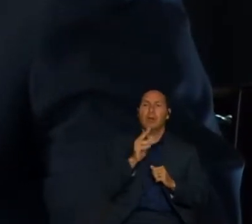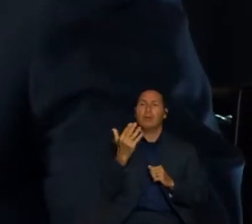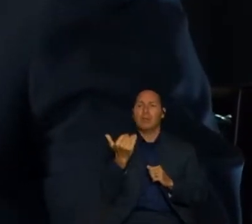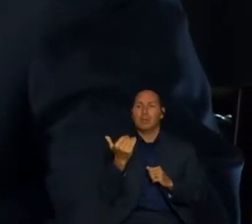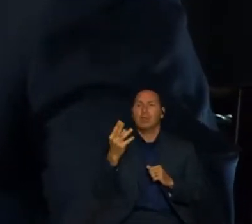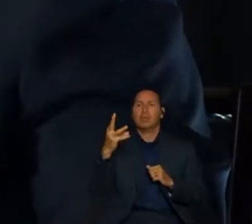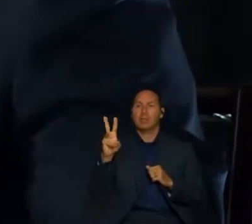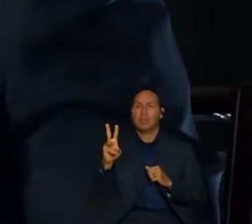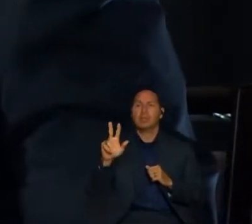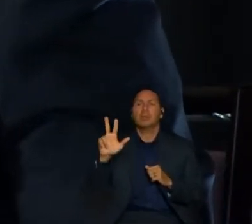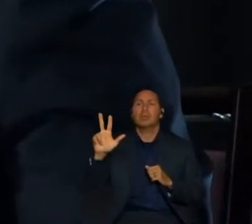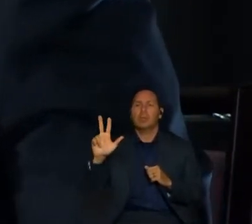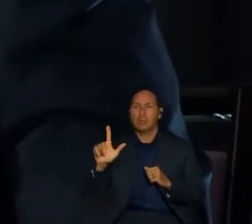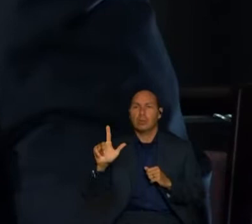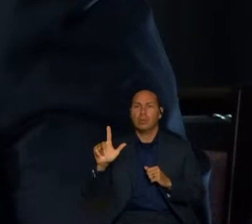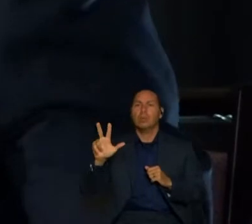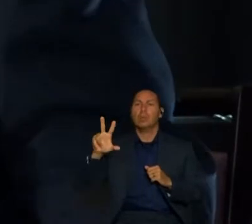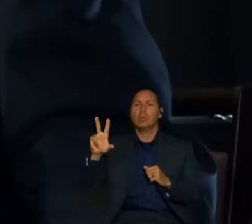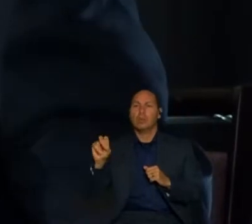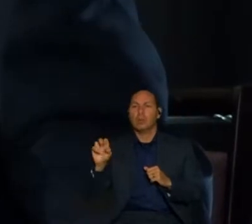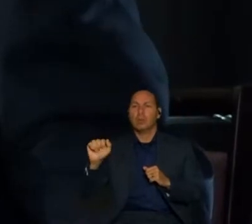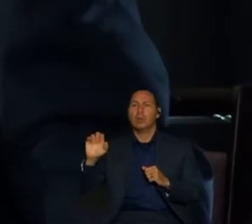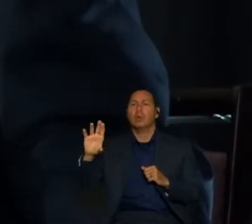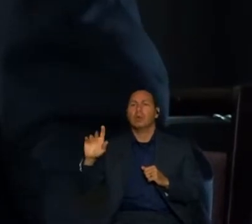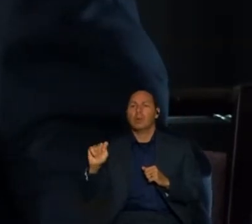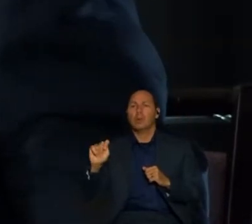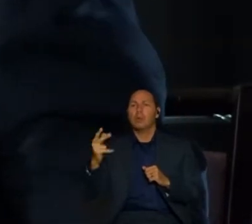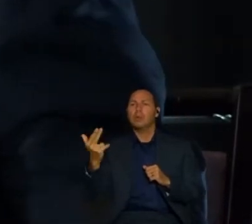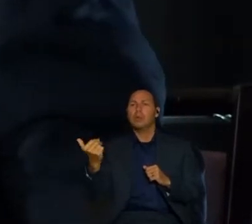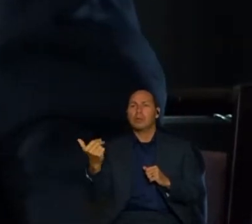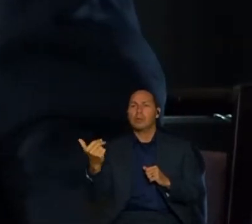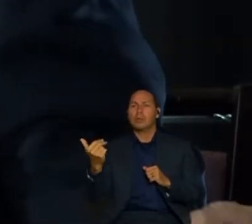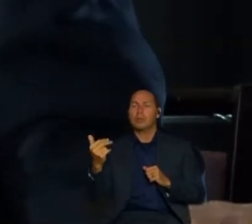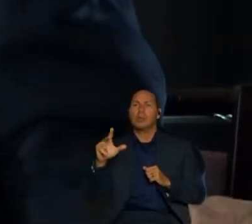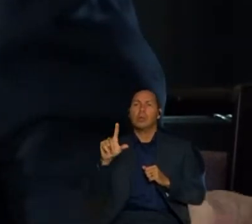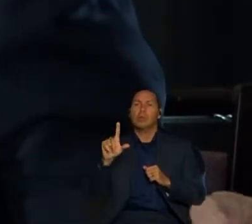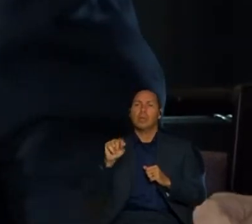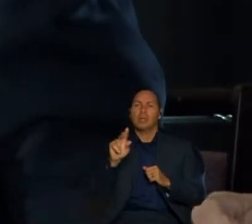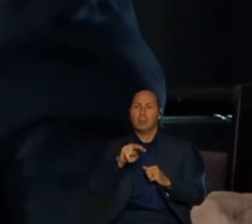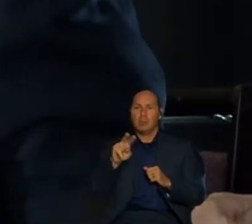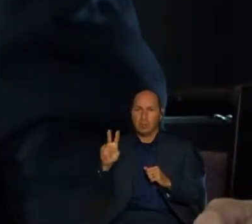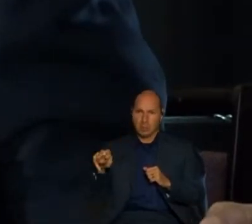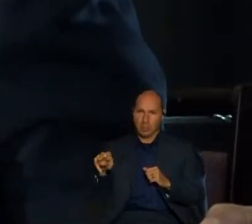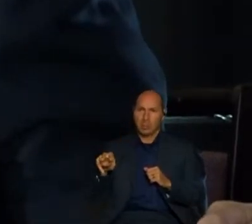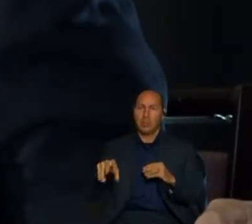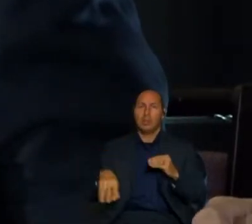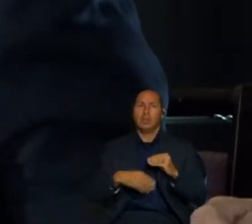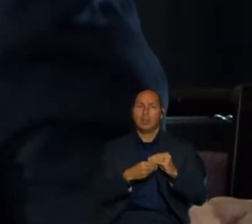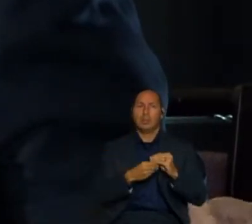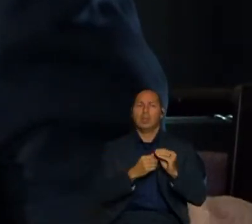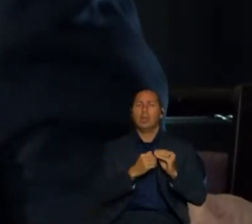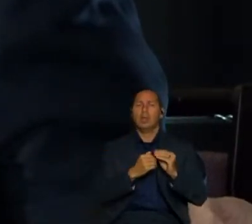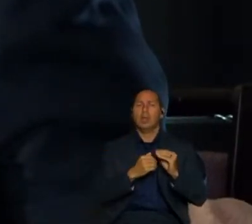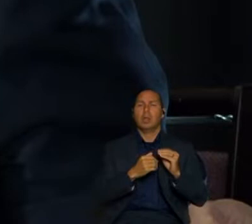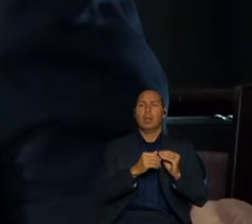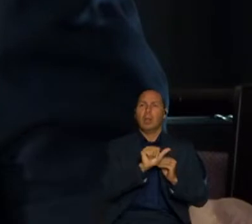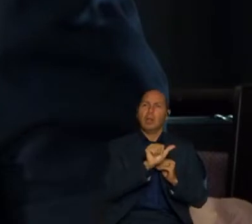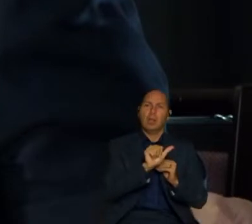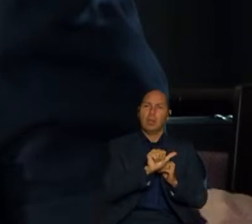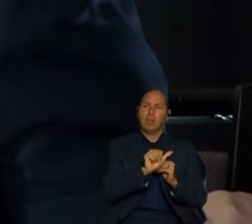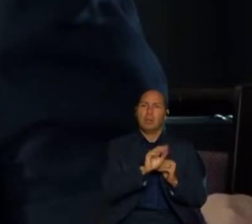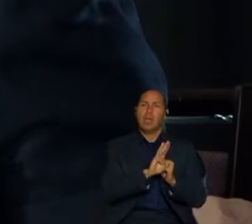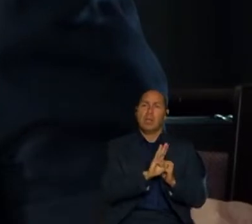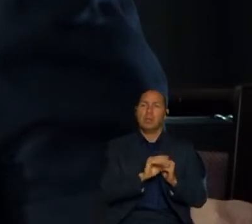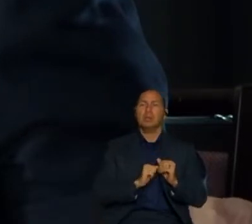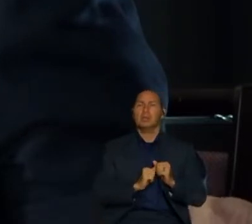September 23rd, September 30th, and October 13th, 2022, as attached in Appendix B in the form presented to the